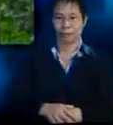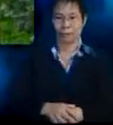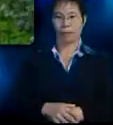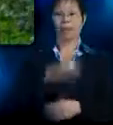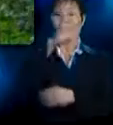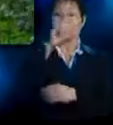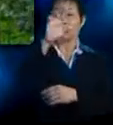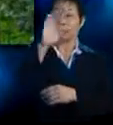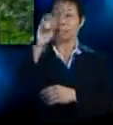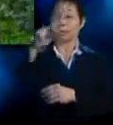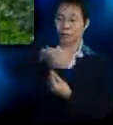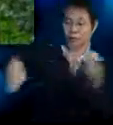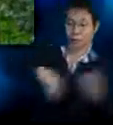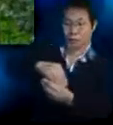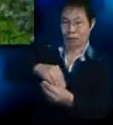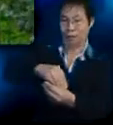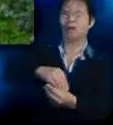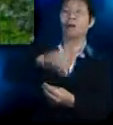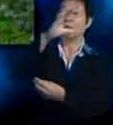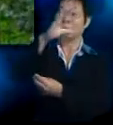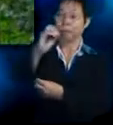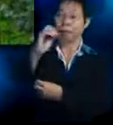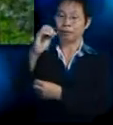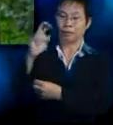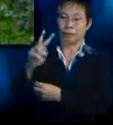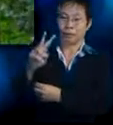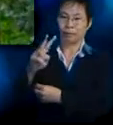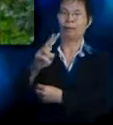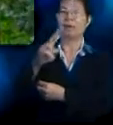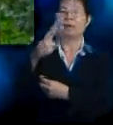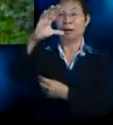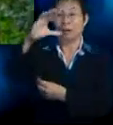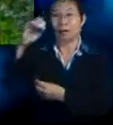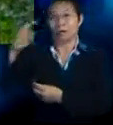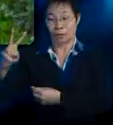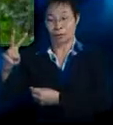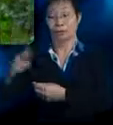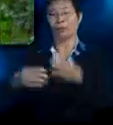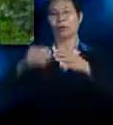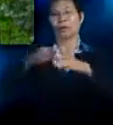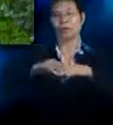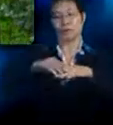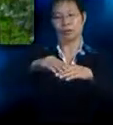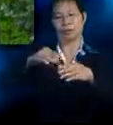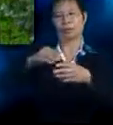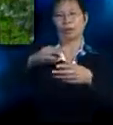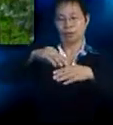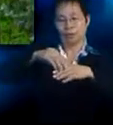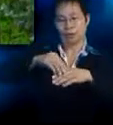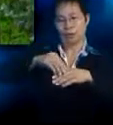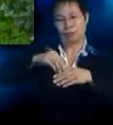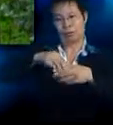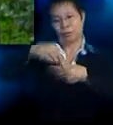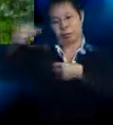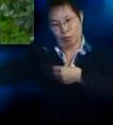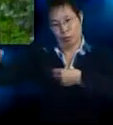The carbon cycle is a cycle by which carbon, in the form of carbon dioxide, is removed and then restored again in